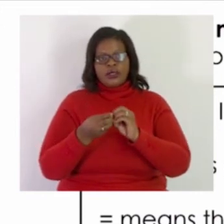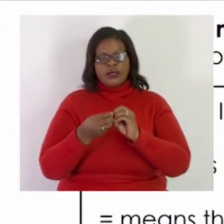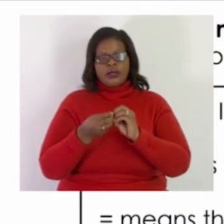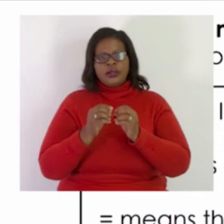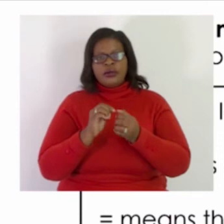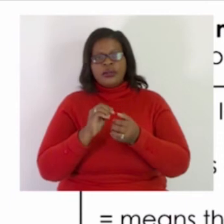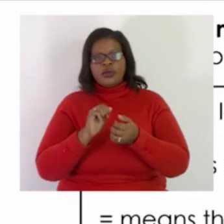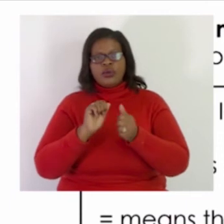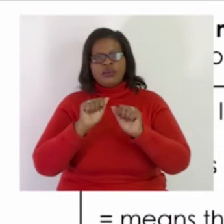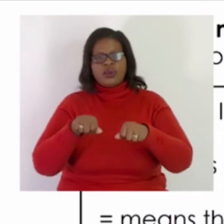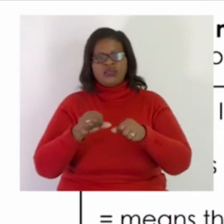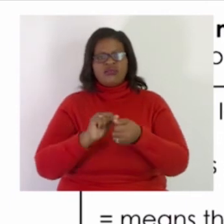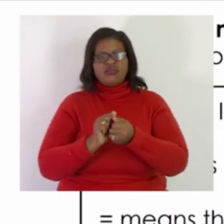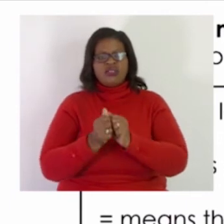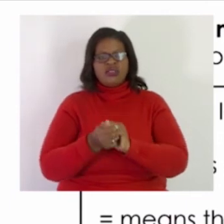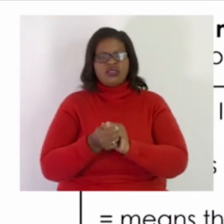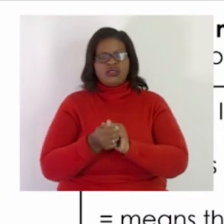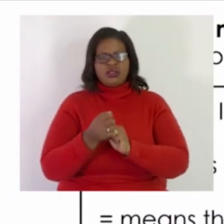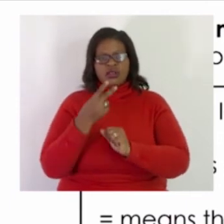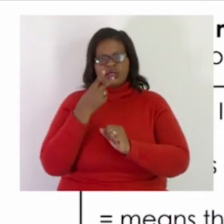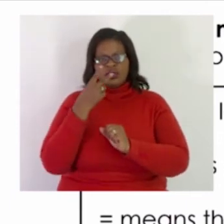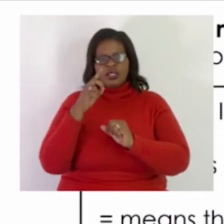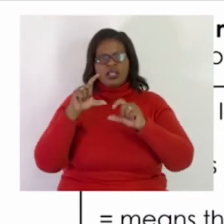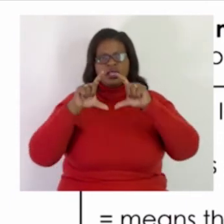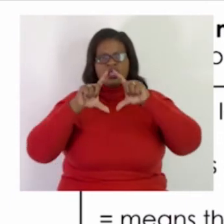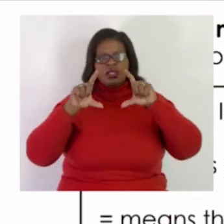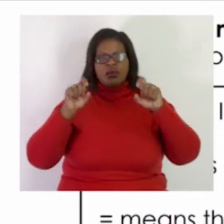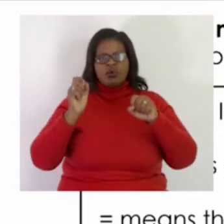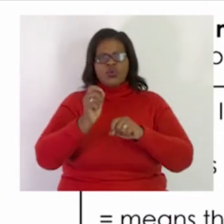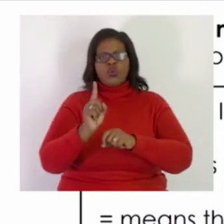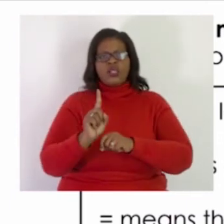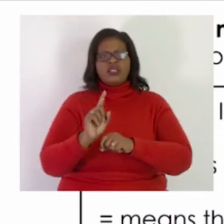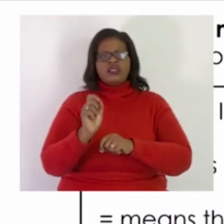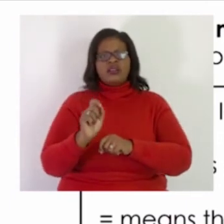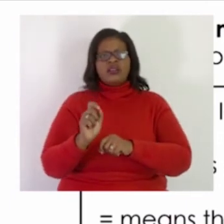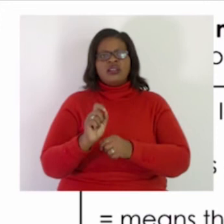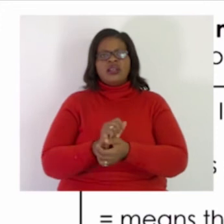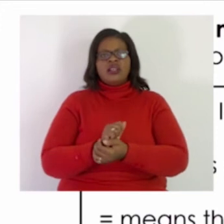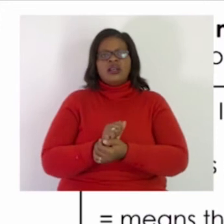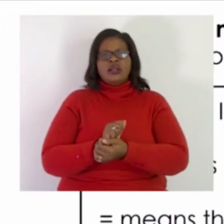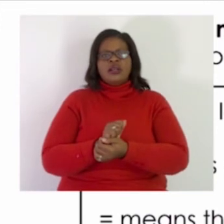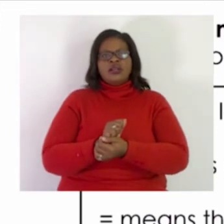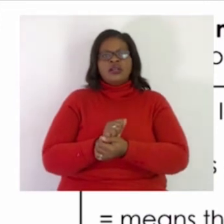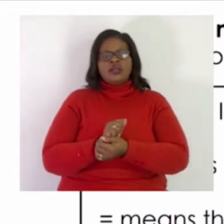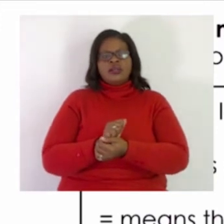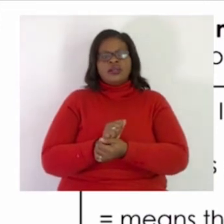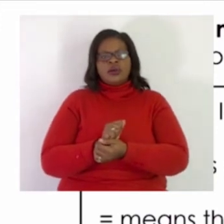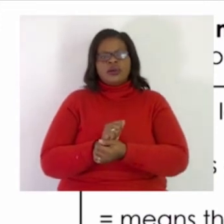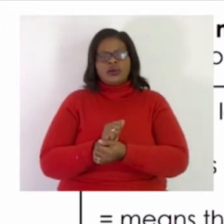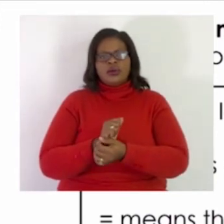one. Looking in the box, what is written there, the sign which is opening to